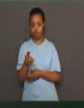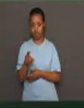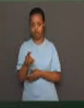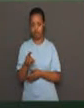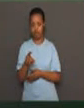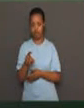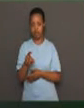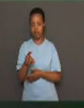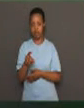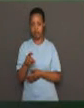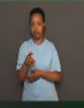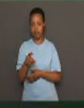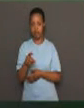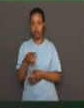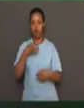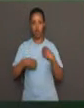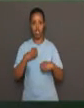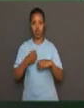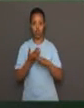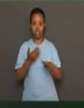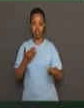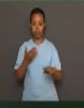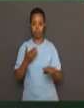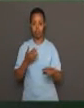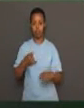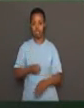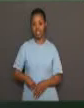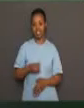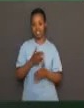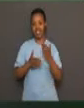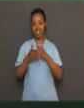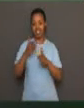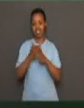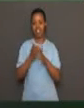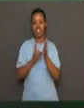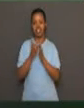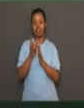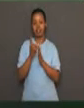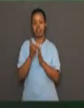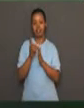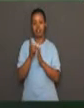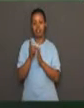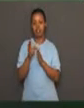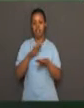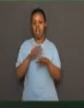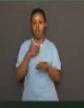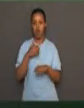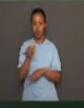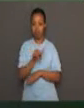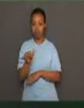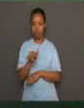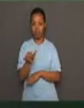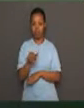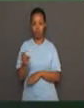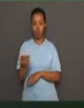that similarities in organisms during early development mean that they must have